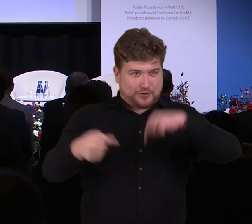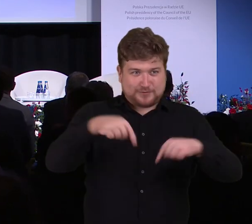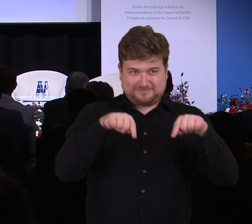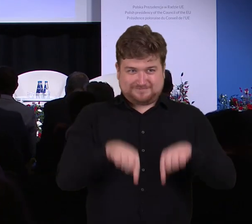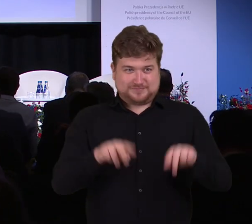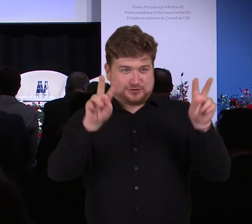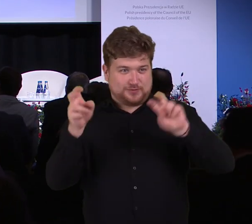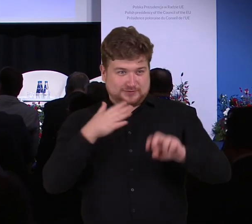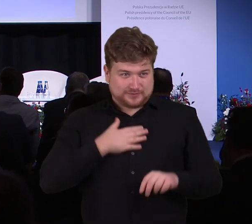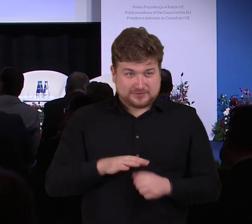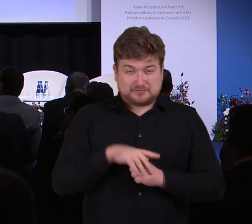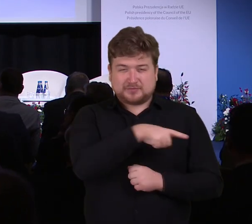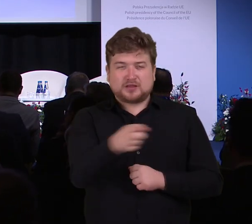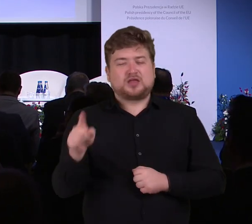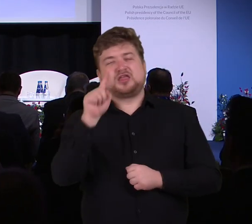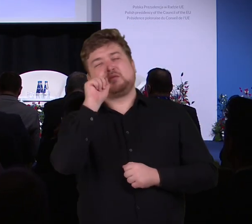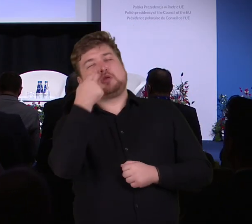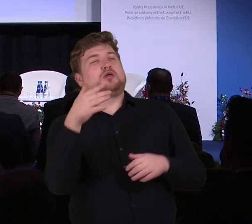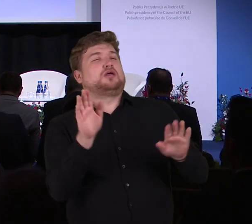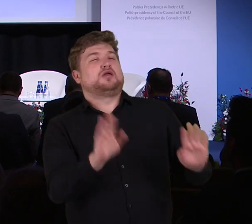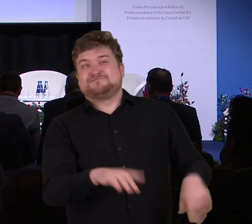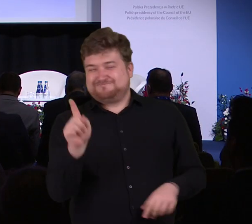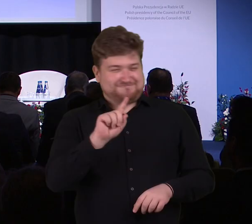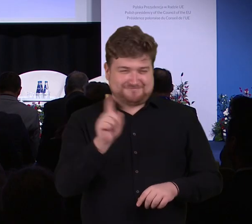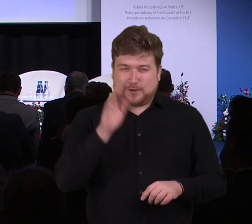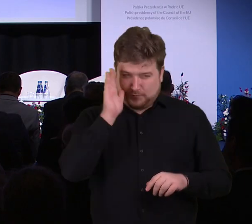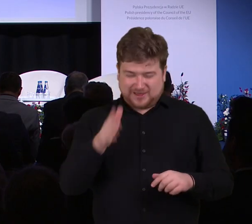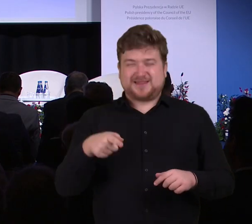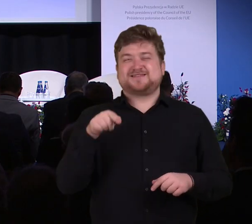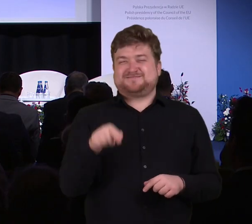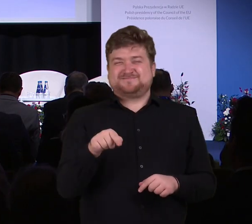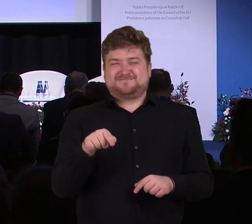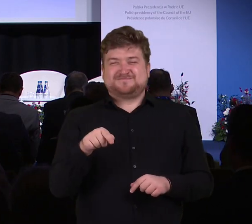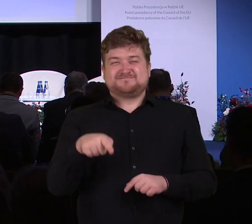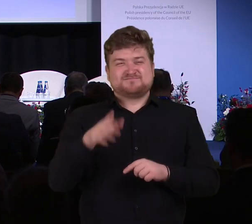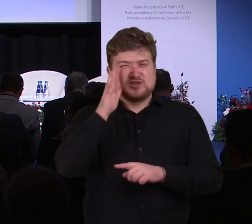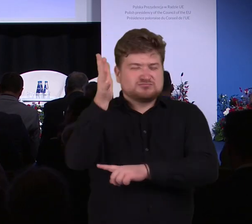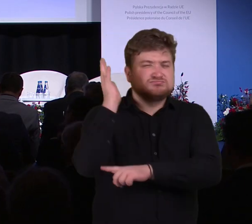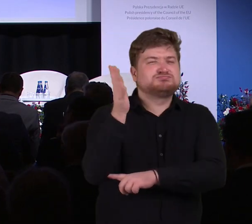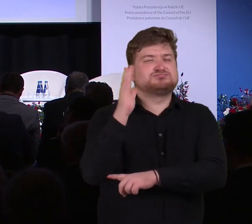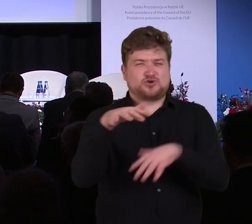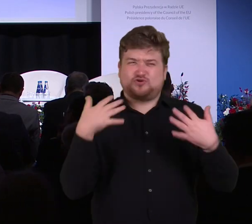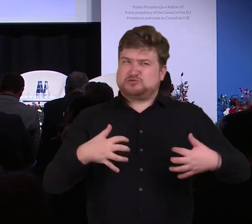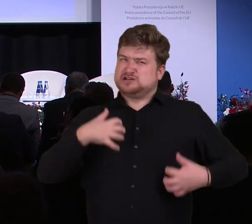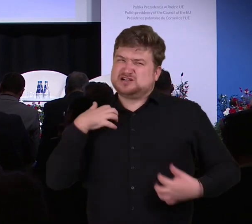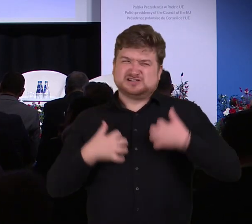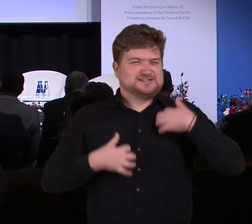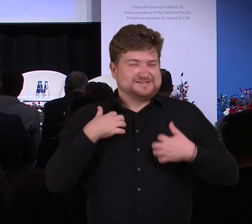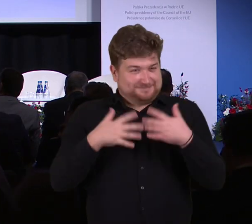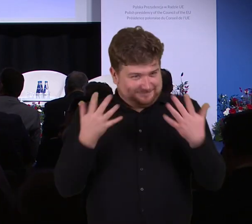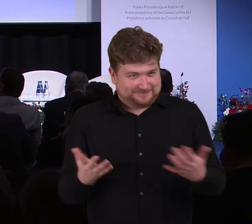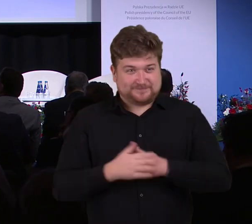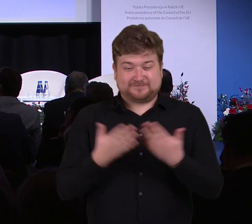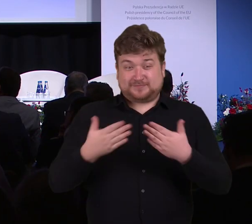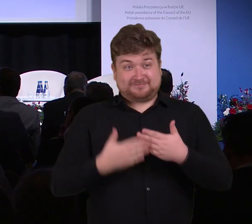in roughly 15 to 20 minutes time is to give you a certain context, very